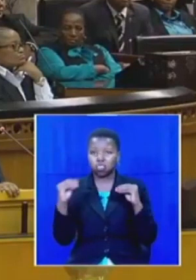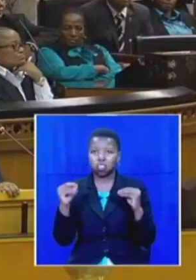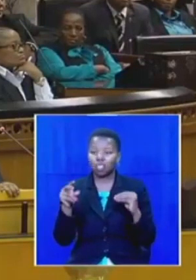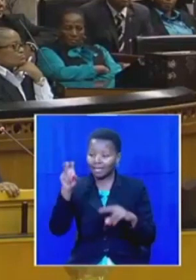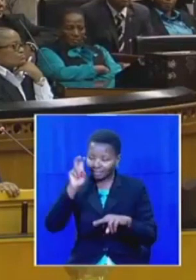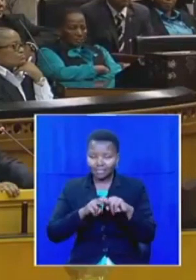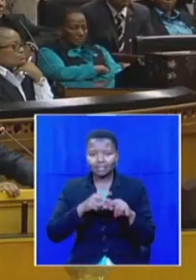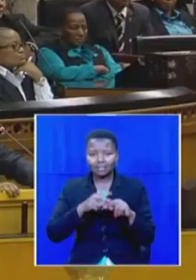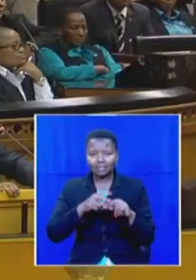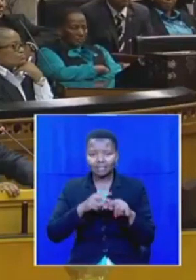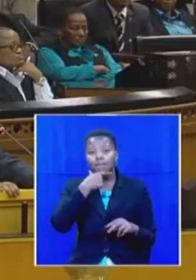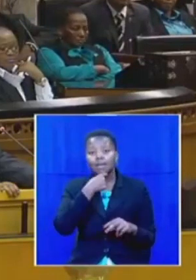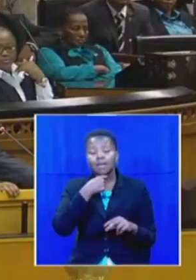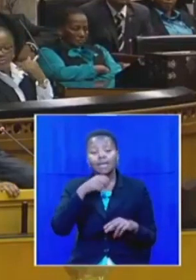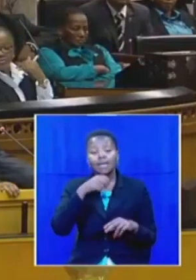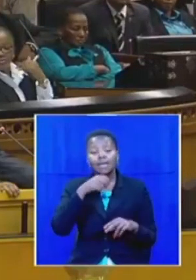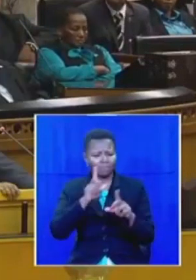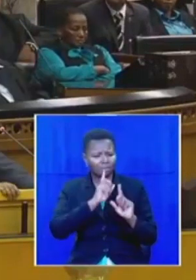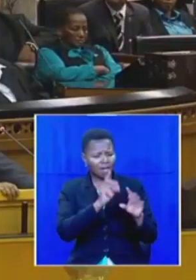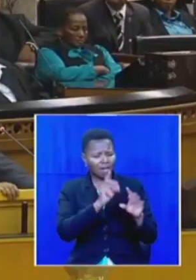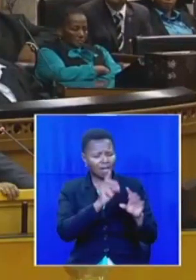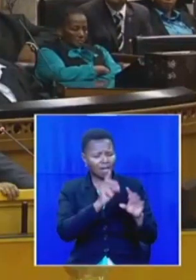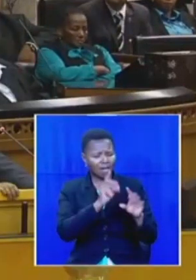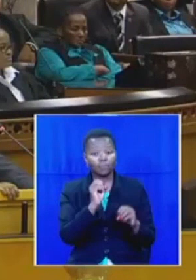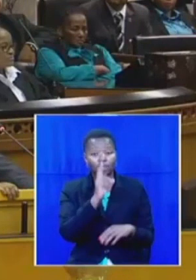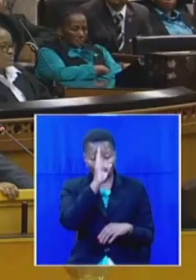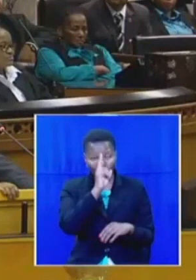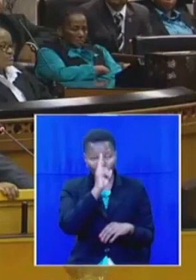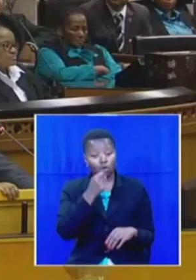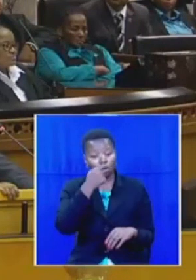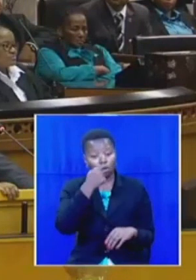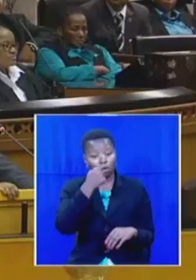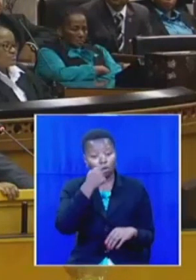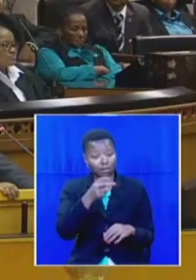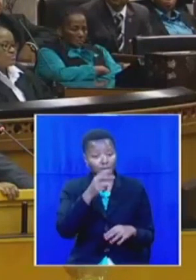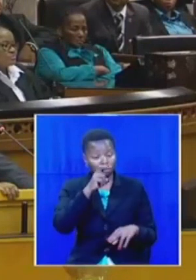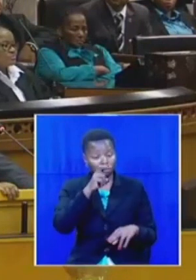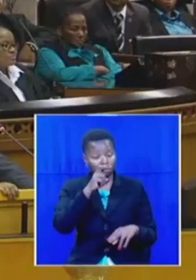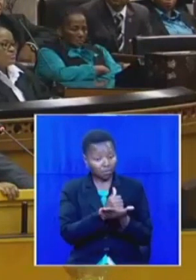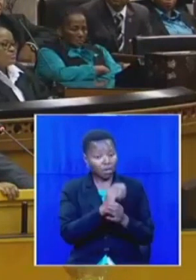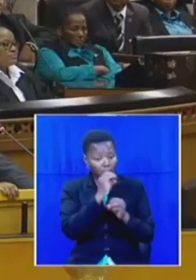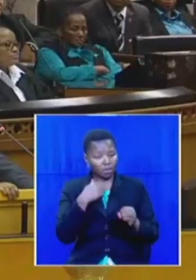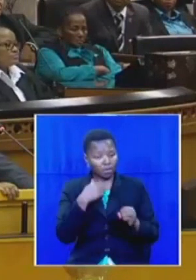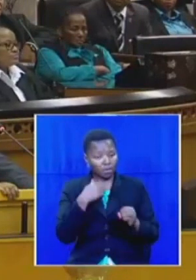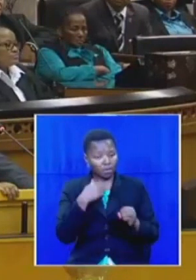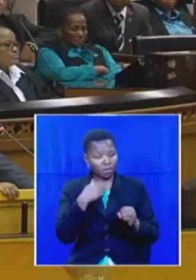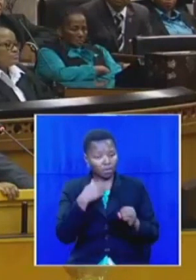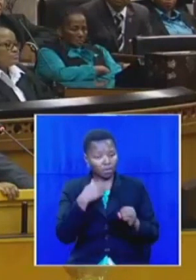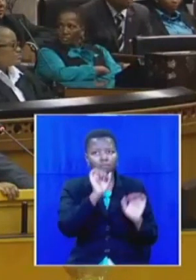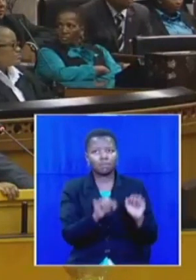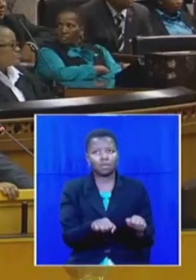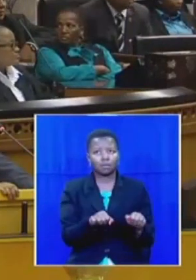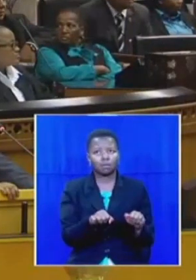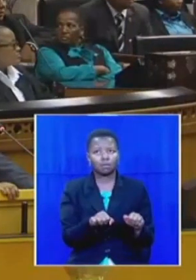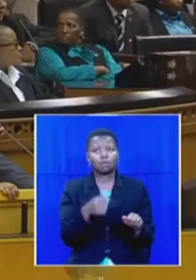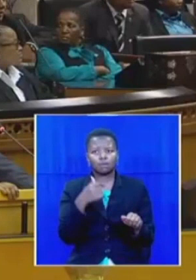seat. He's not answering. Honorable Maimane, if you don't take your seat, I will have to ask you to go. But Speaker,